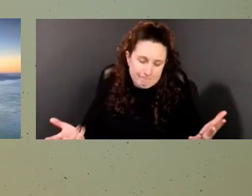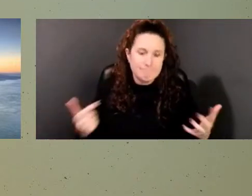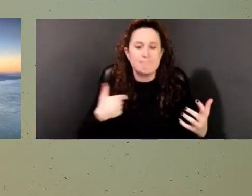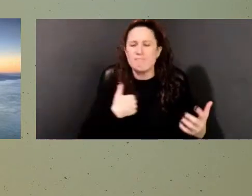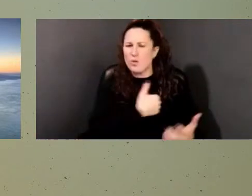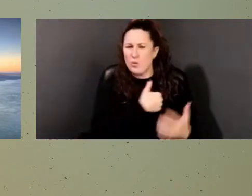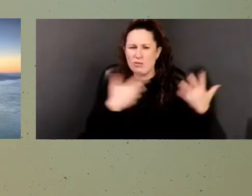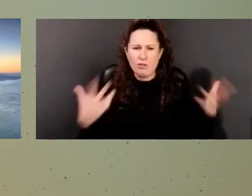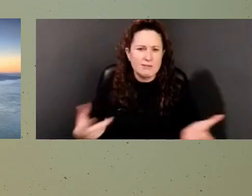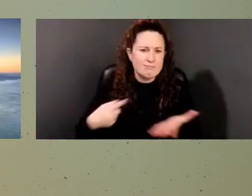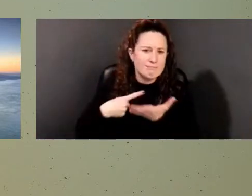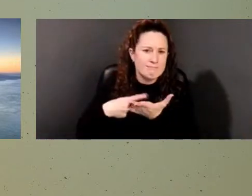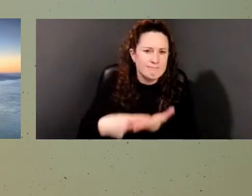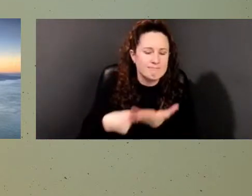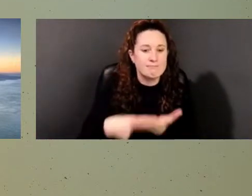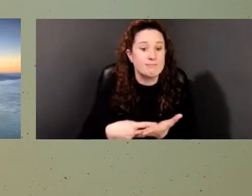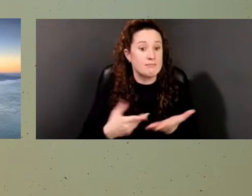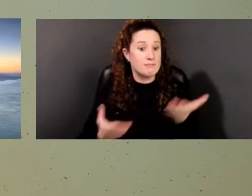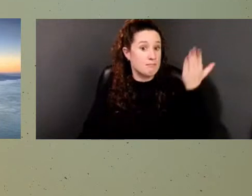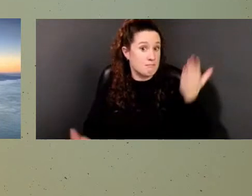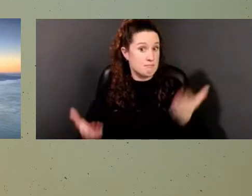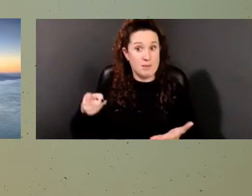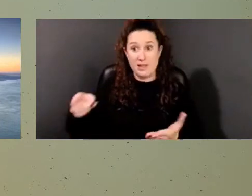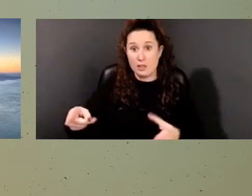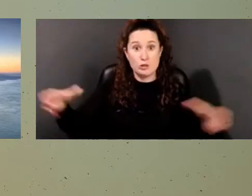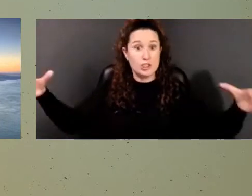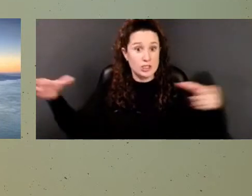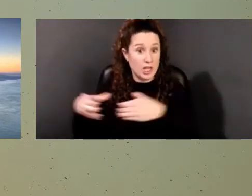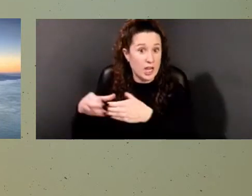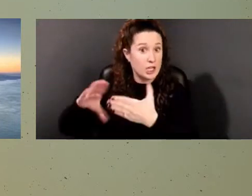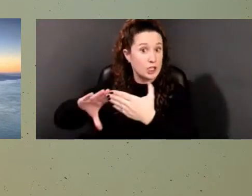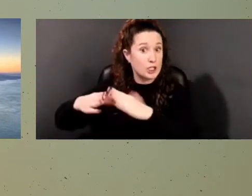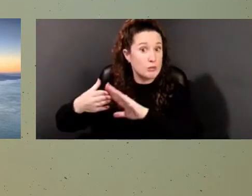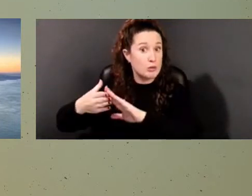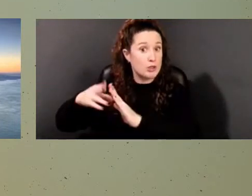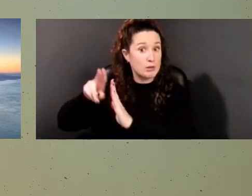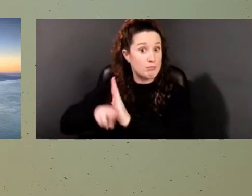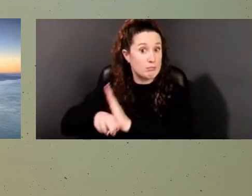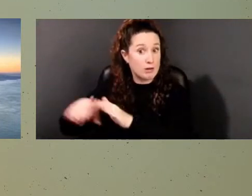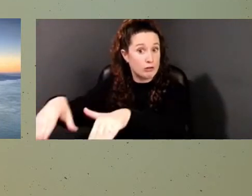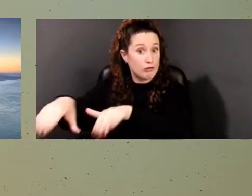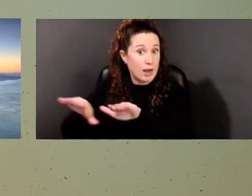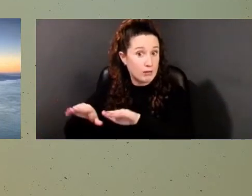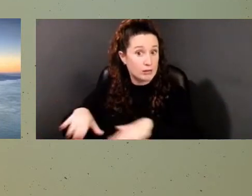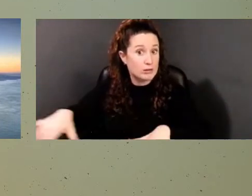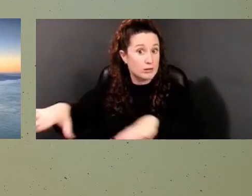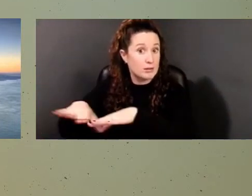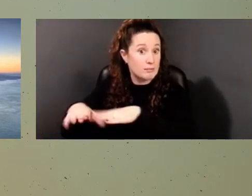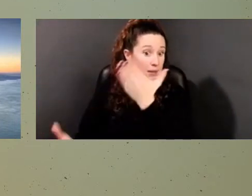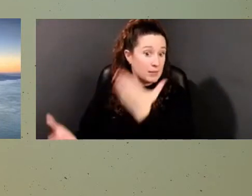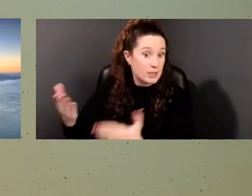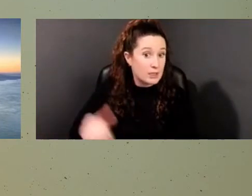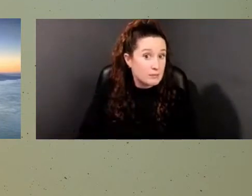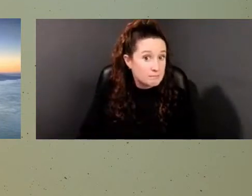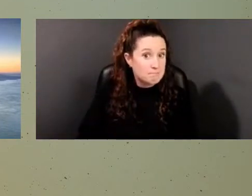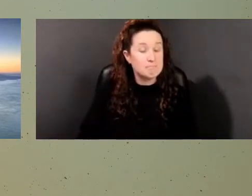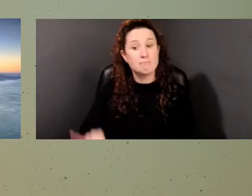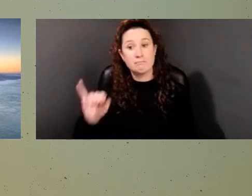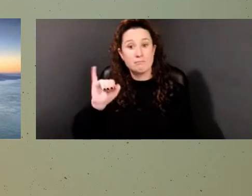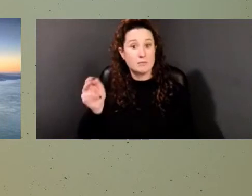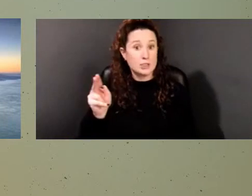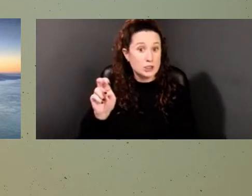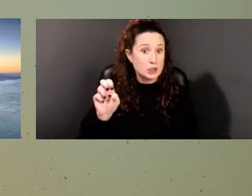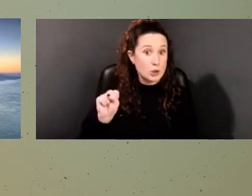this could have been a communal burying ground, you know, with Kids Hammock, the St. John's Neck. So we have to, you know,